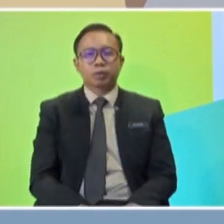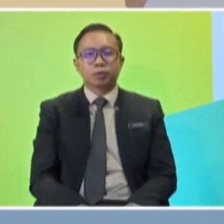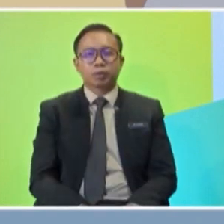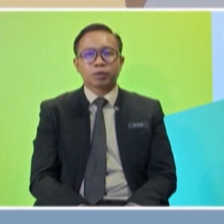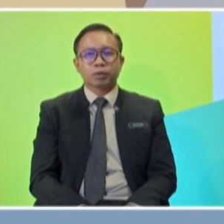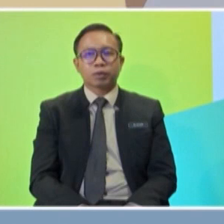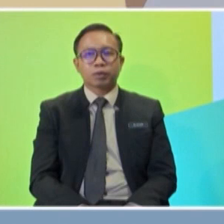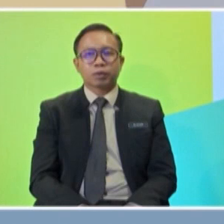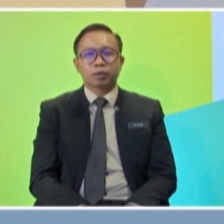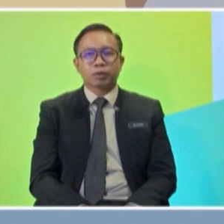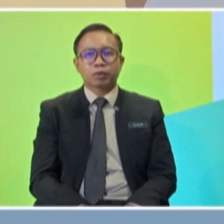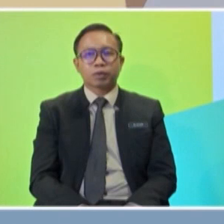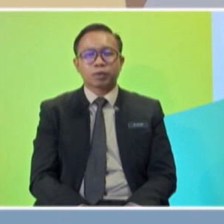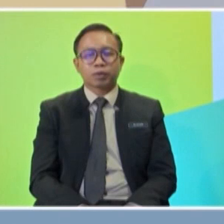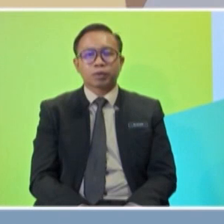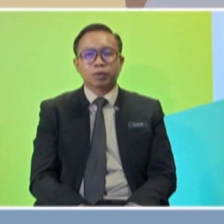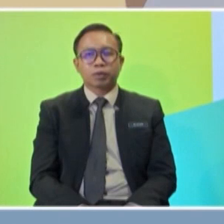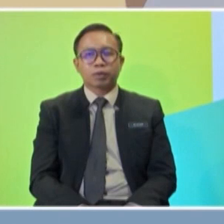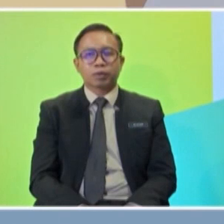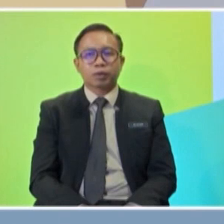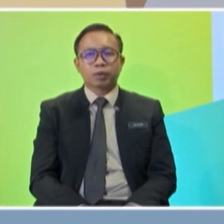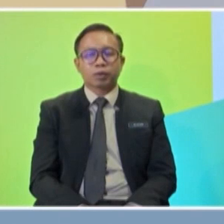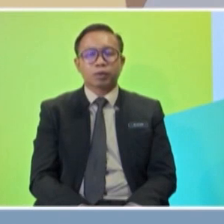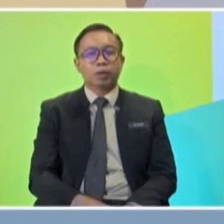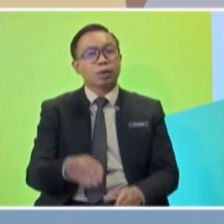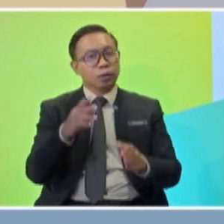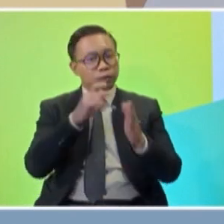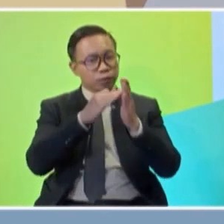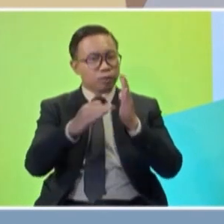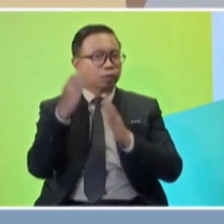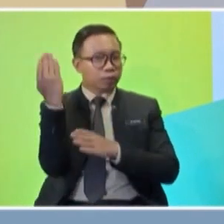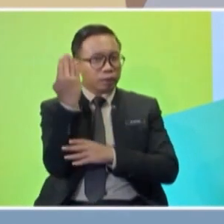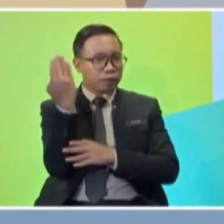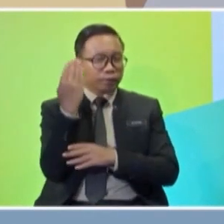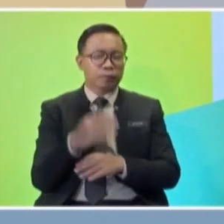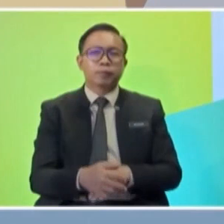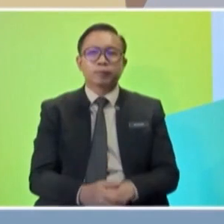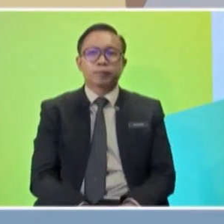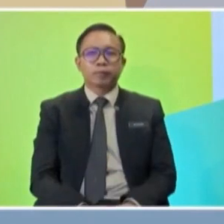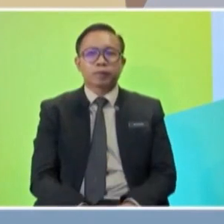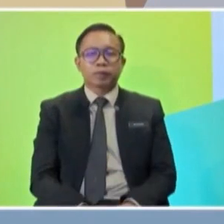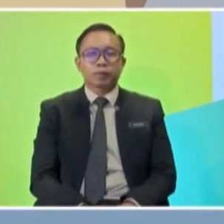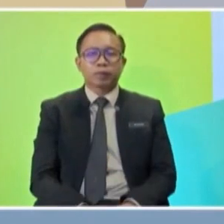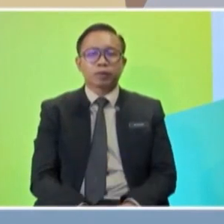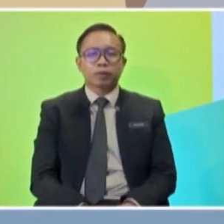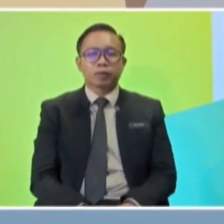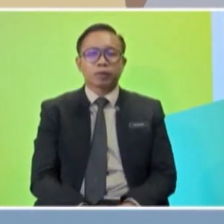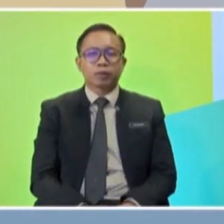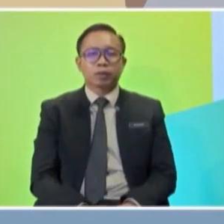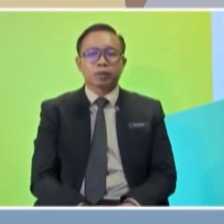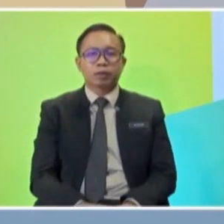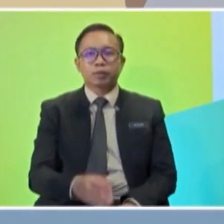or improper fraction? Proper fraction. Very good. It's a proper fraction. What is an improper fraction?